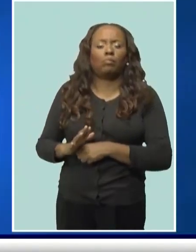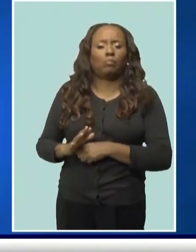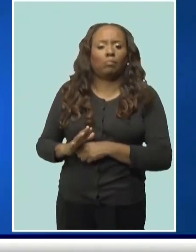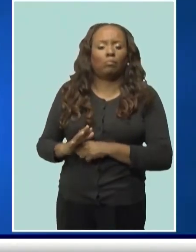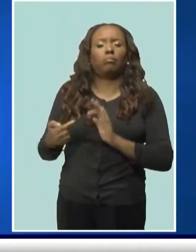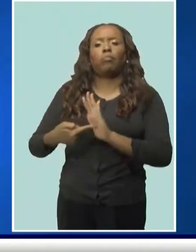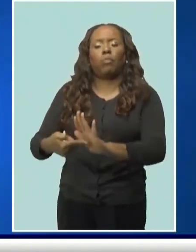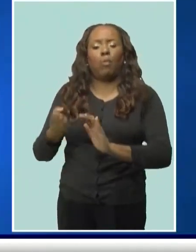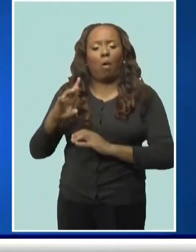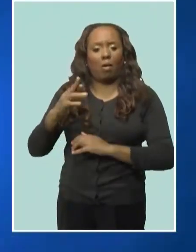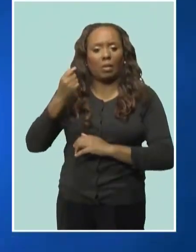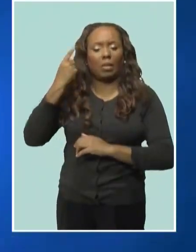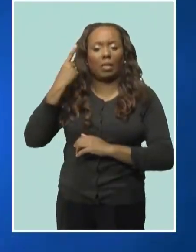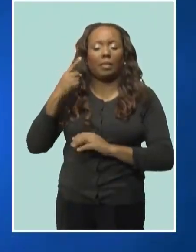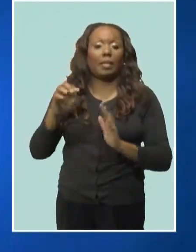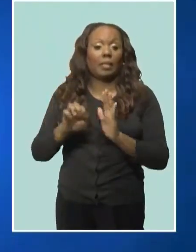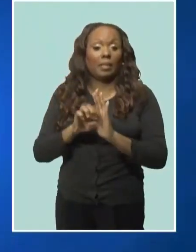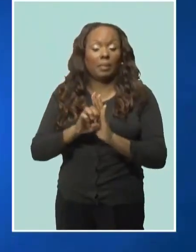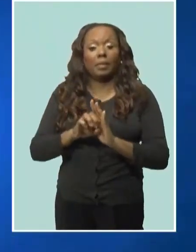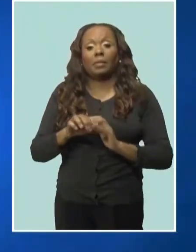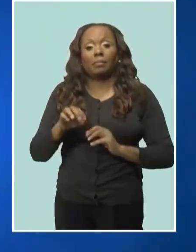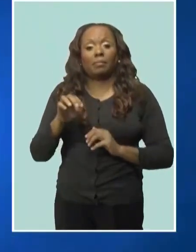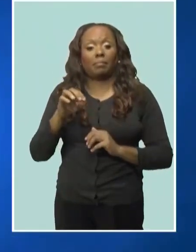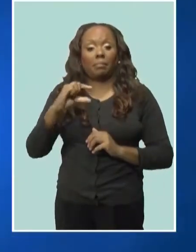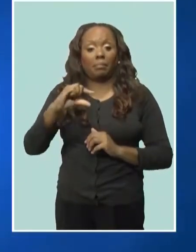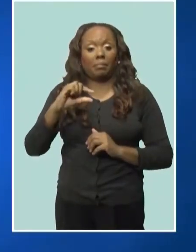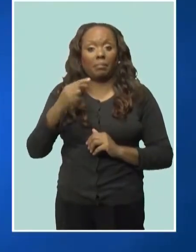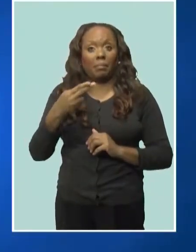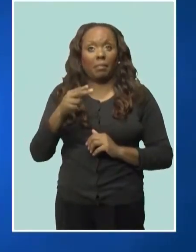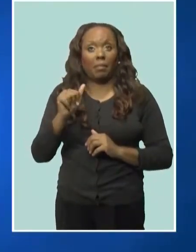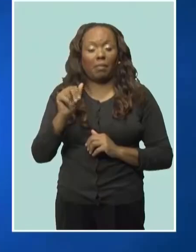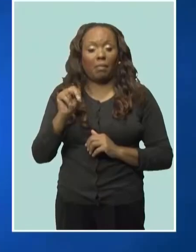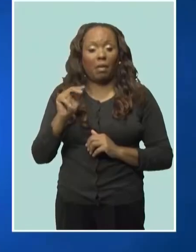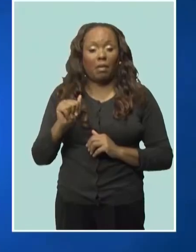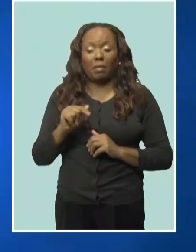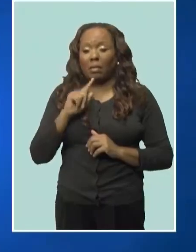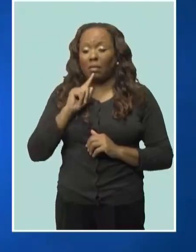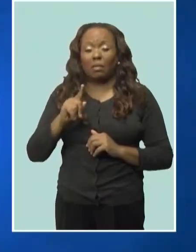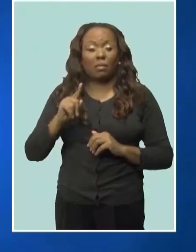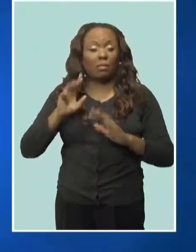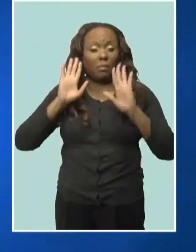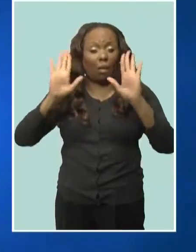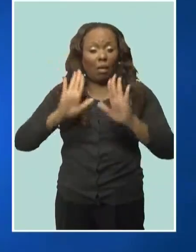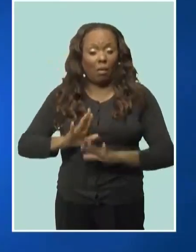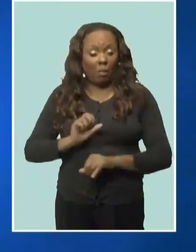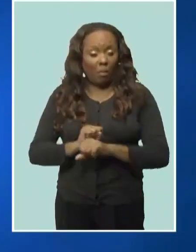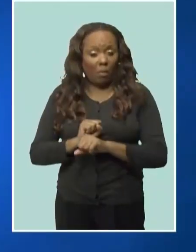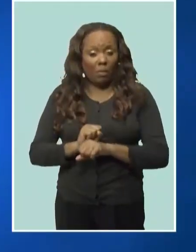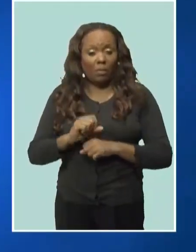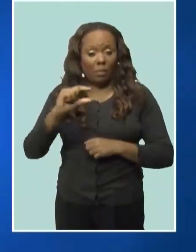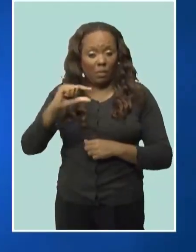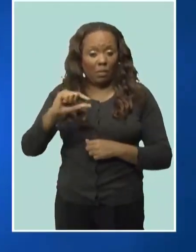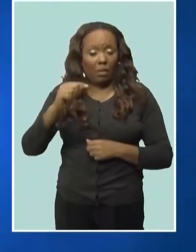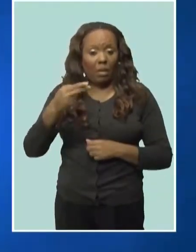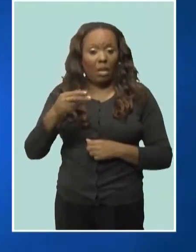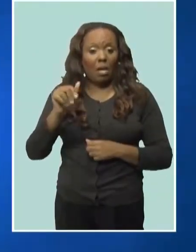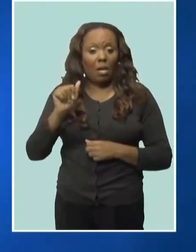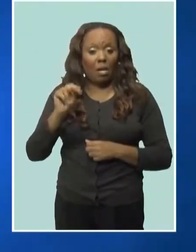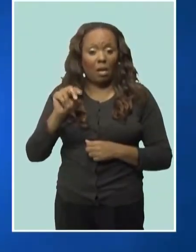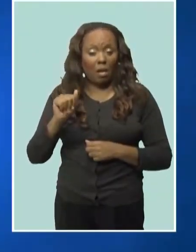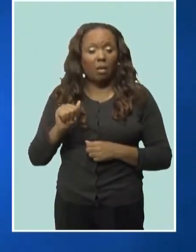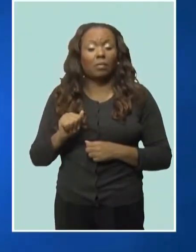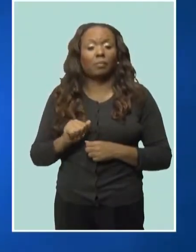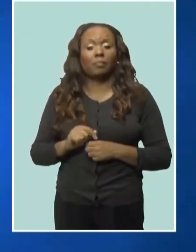for example, I think they've done a great work being able to